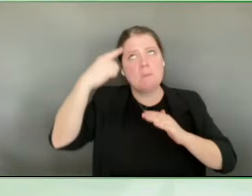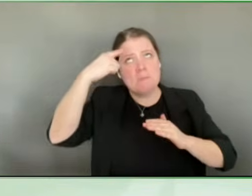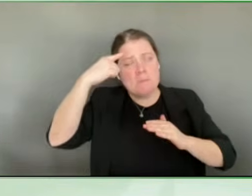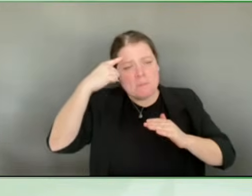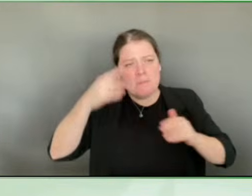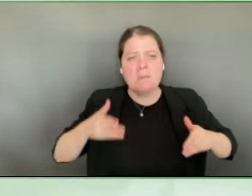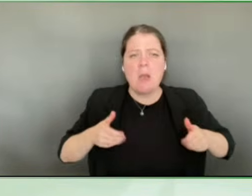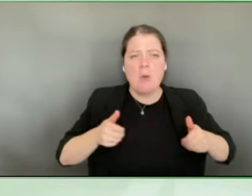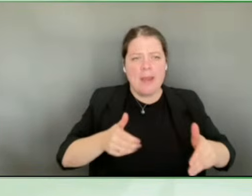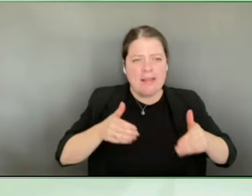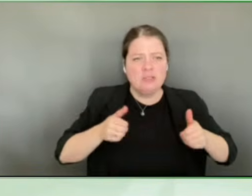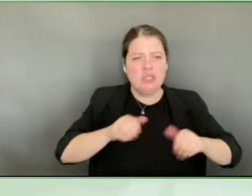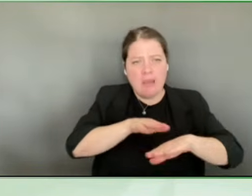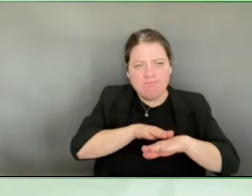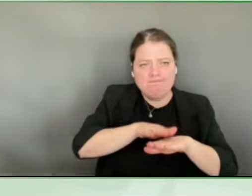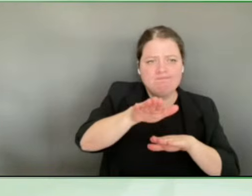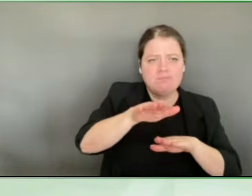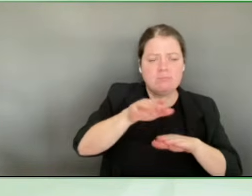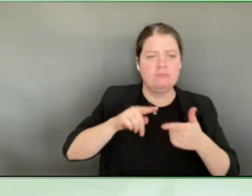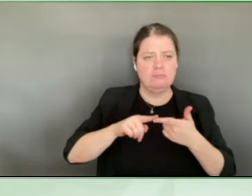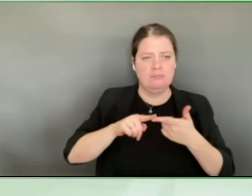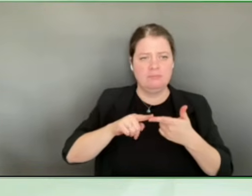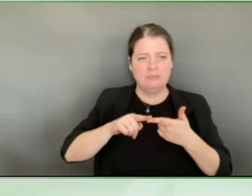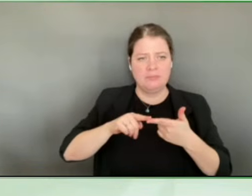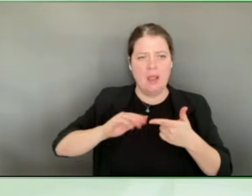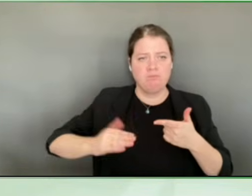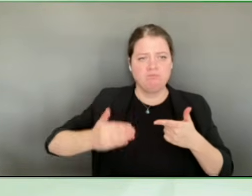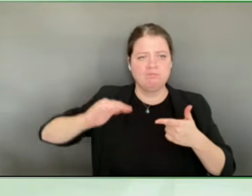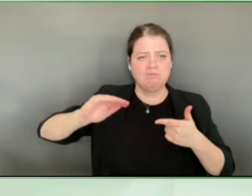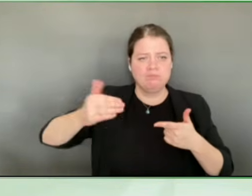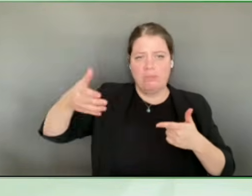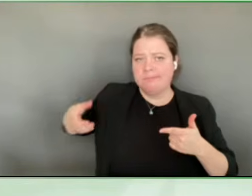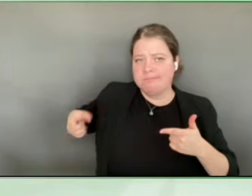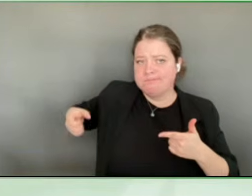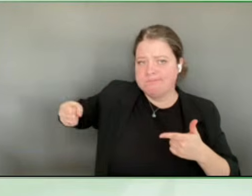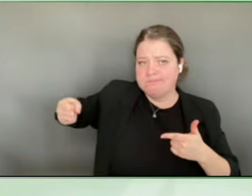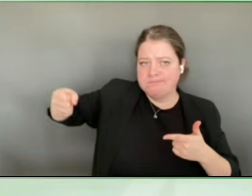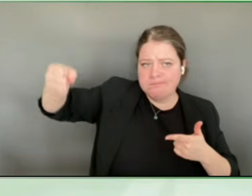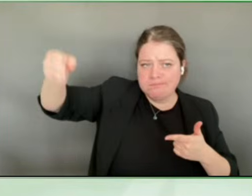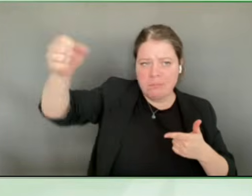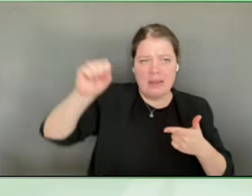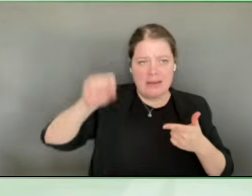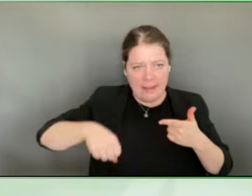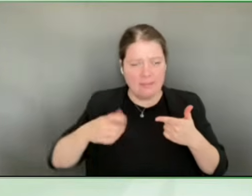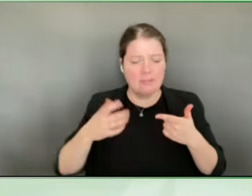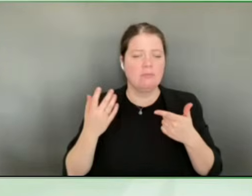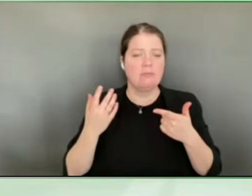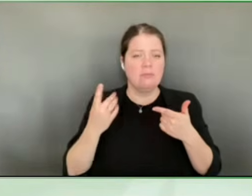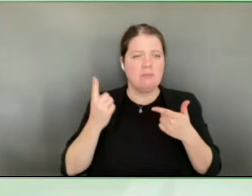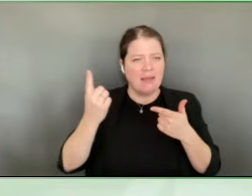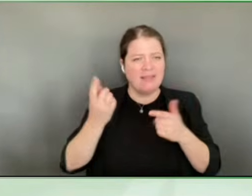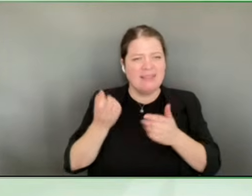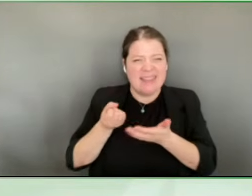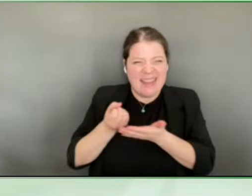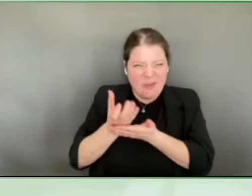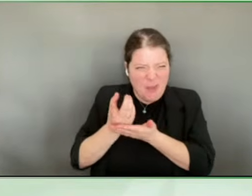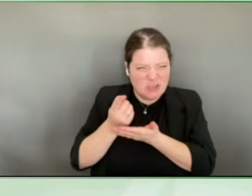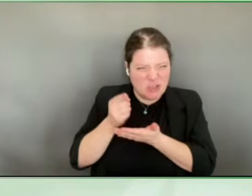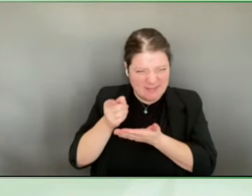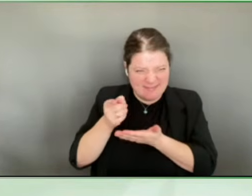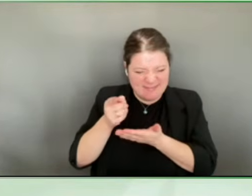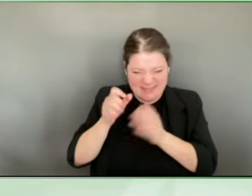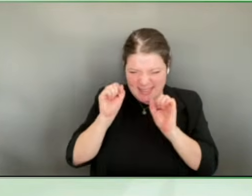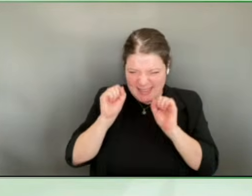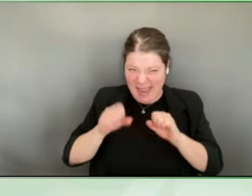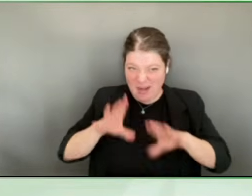as handrails, but not is the information itself easy to understand.